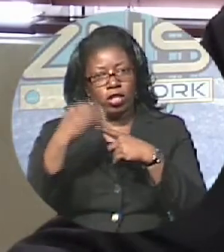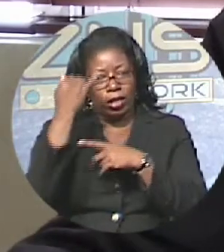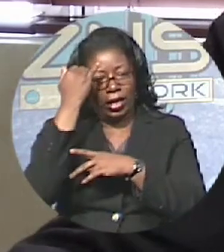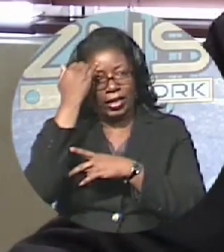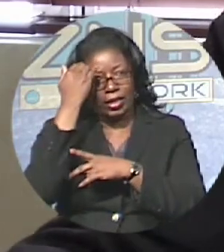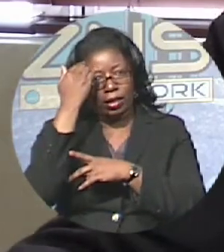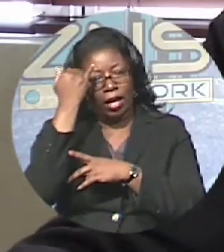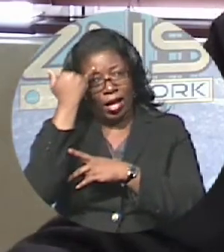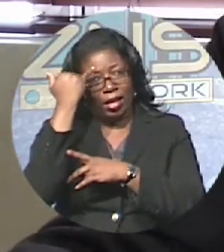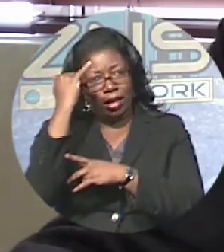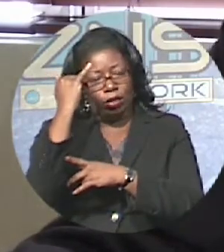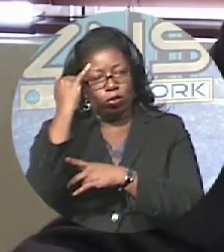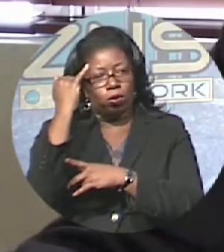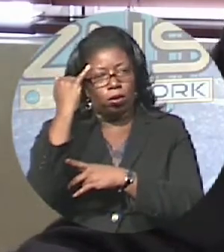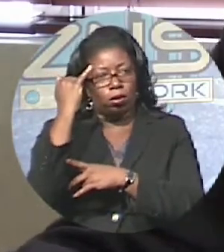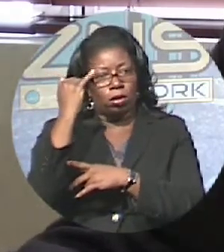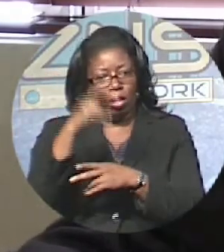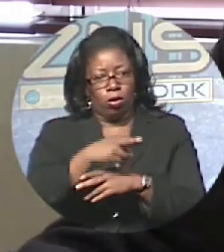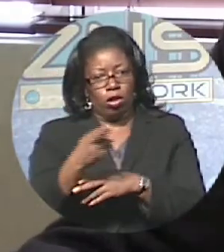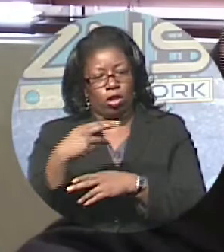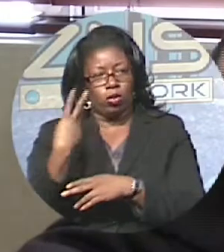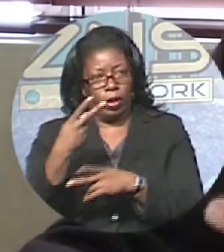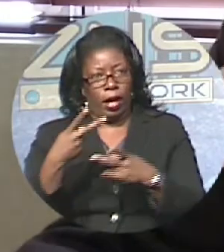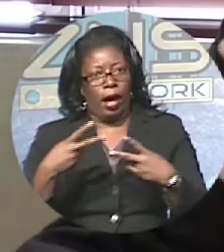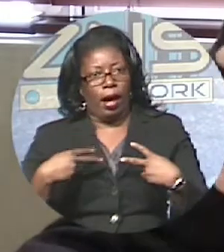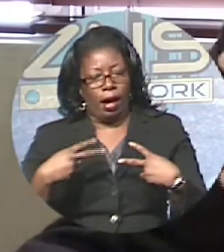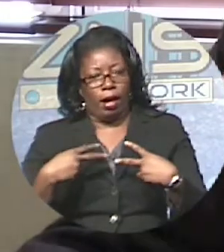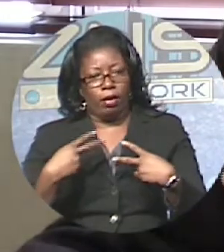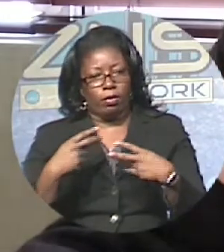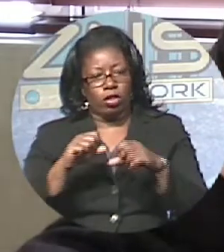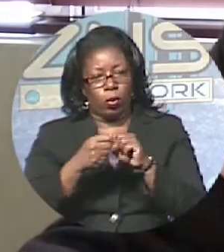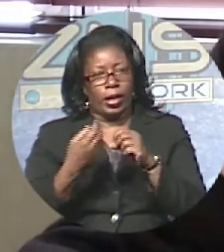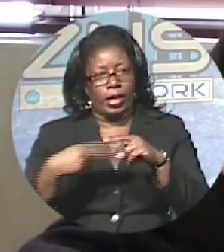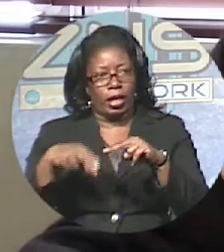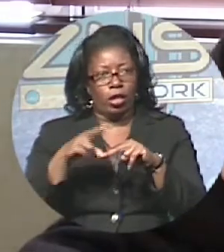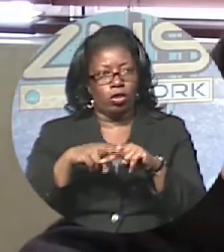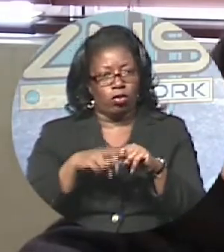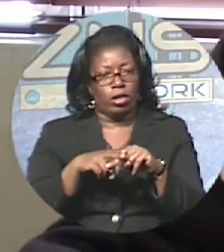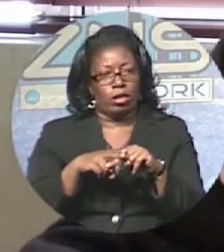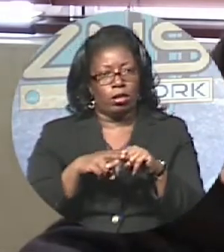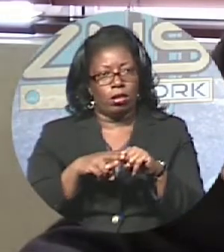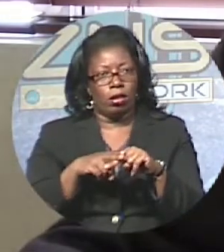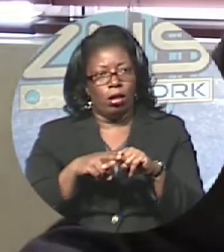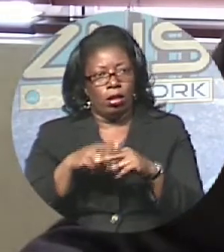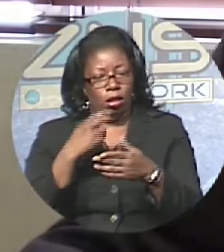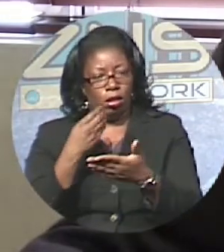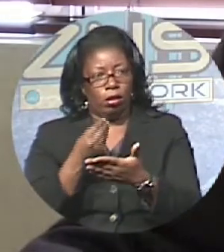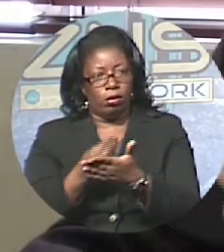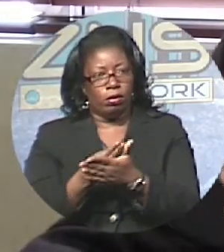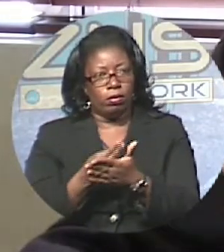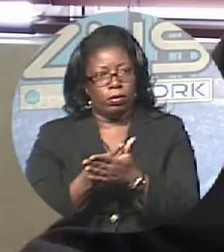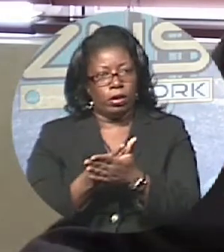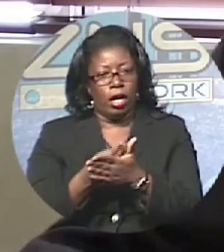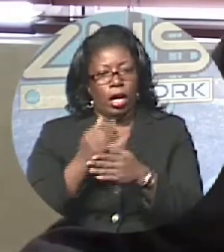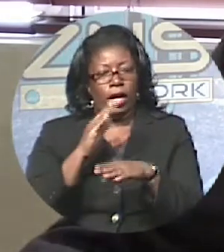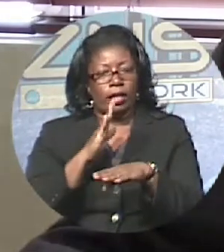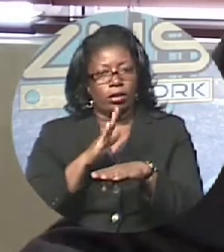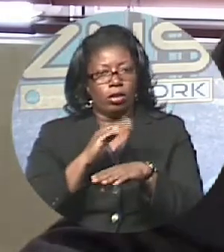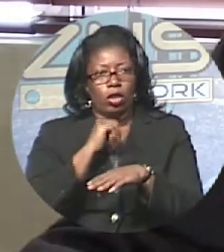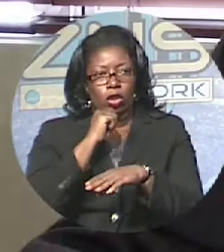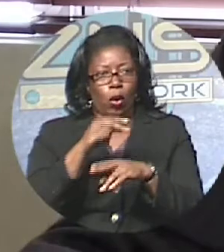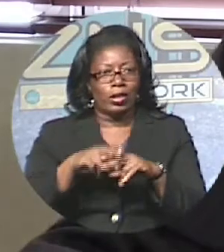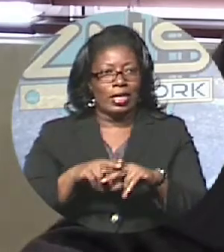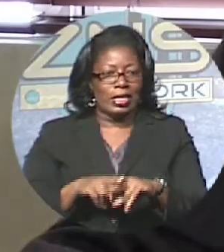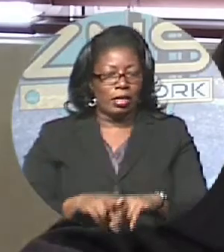so that we can increase the streams of revenue and not be so dependent